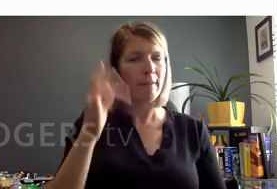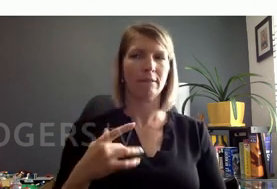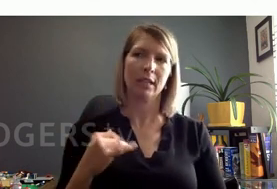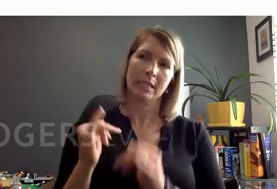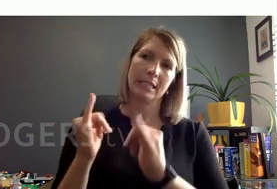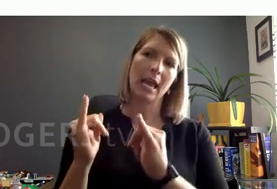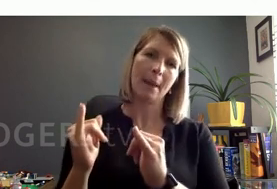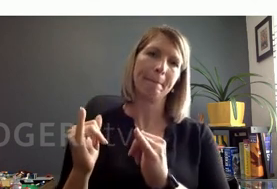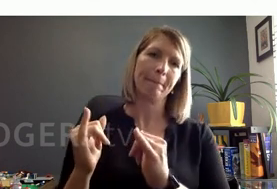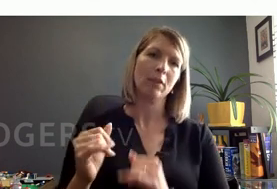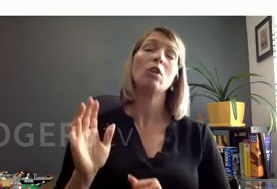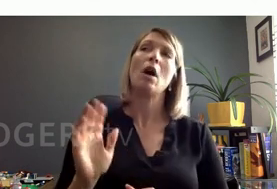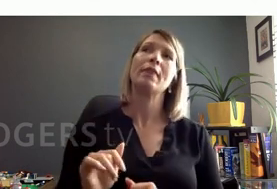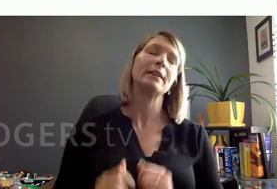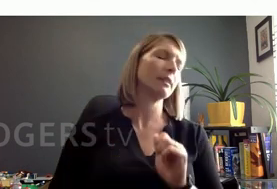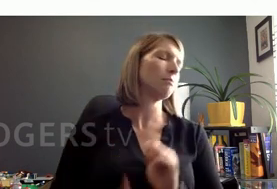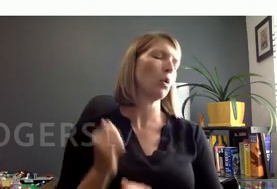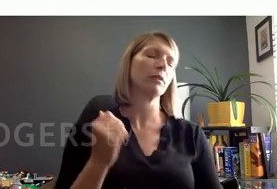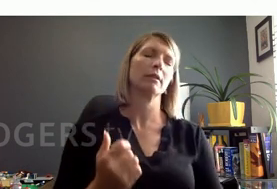heard from somebody about this market. So,